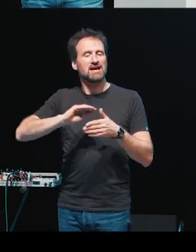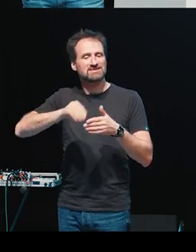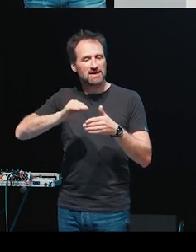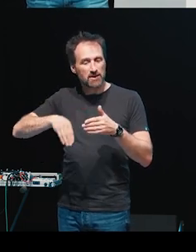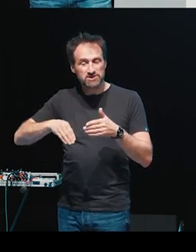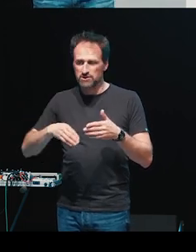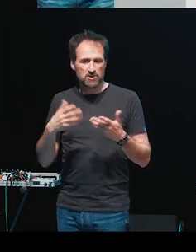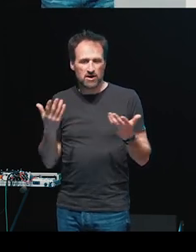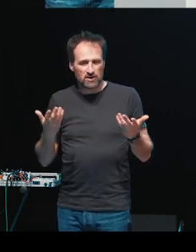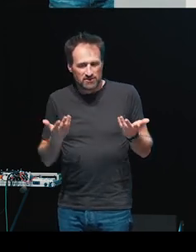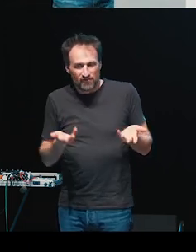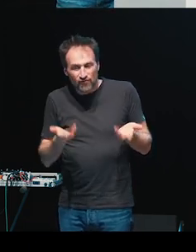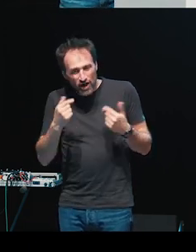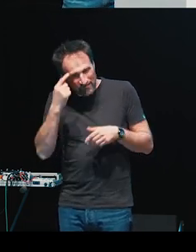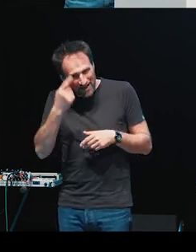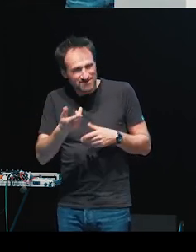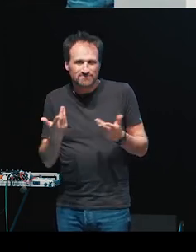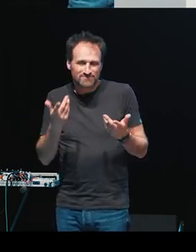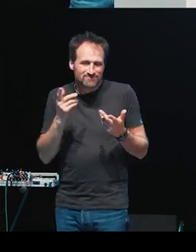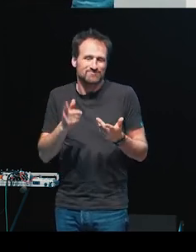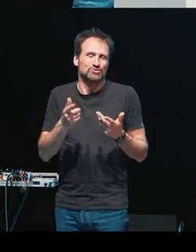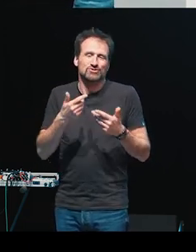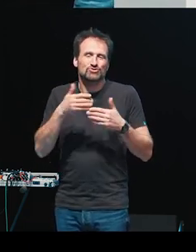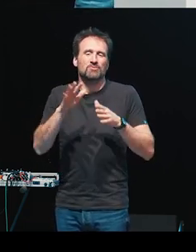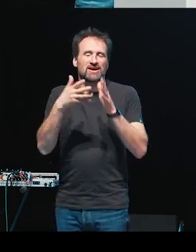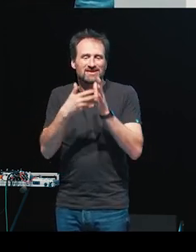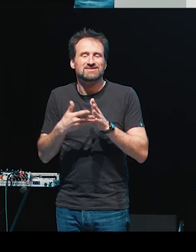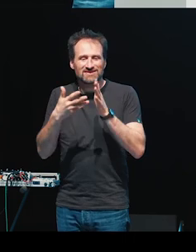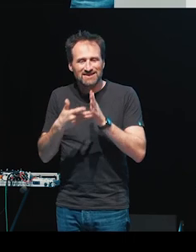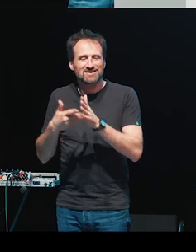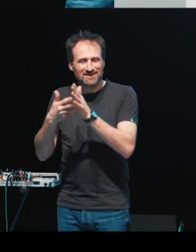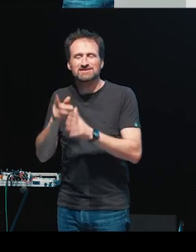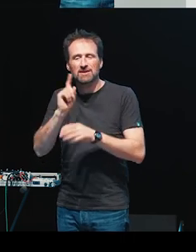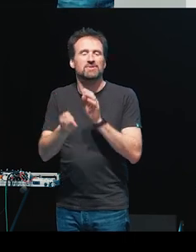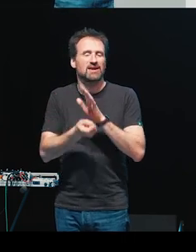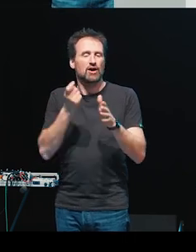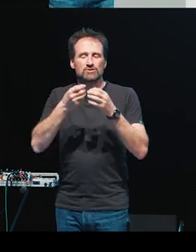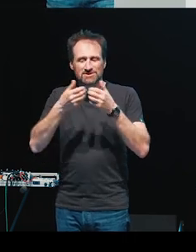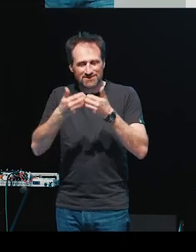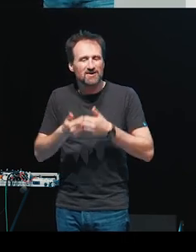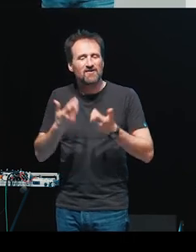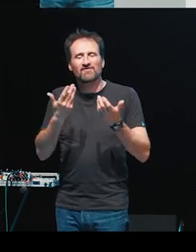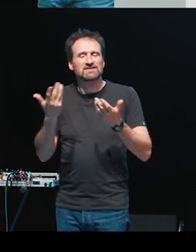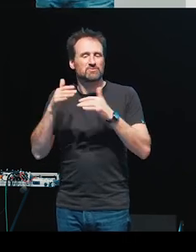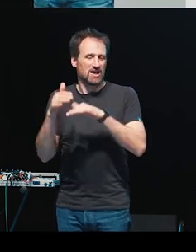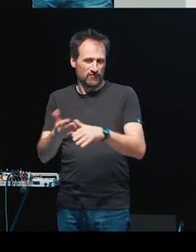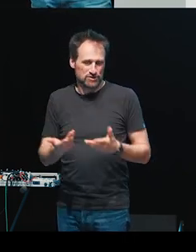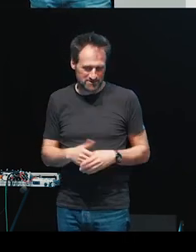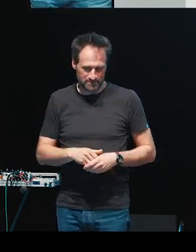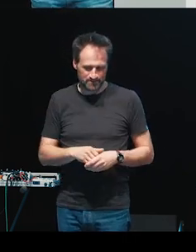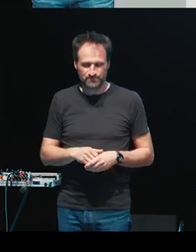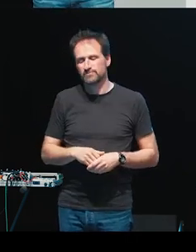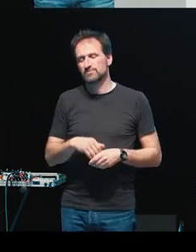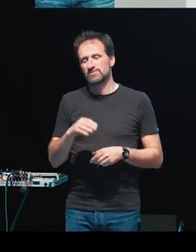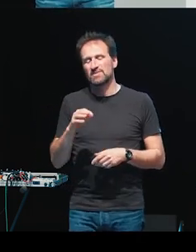to do more of that. Fringe A-B testing. This is very interesting. So what happens is, let's say you have a